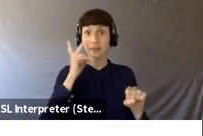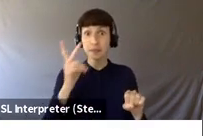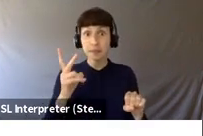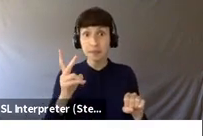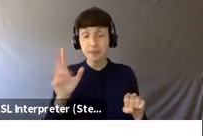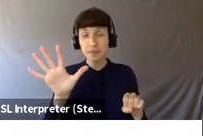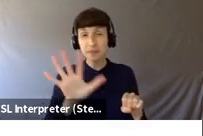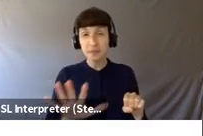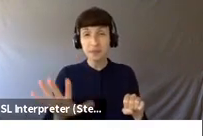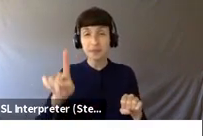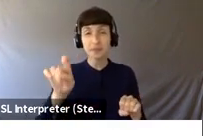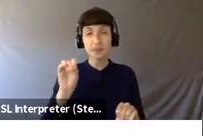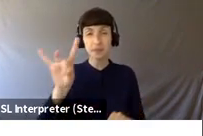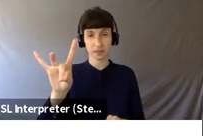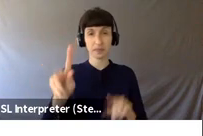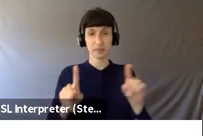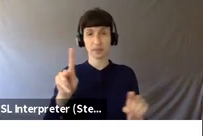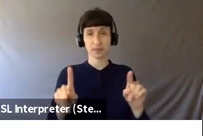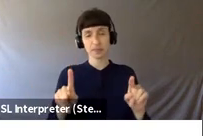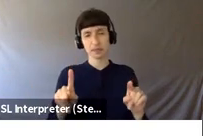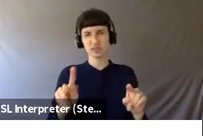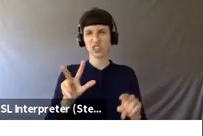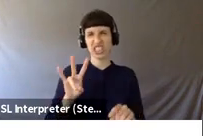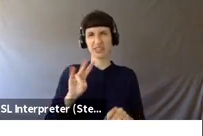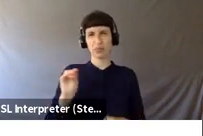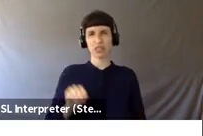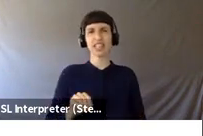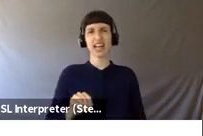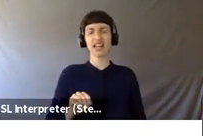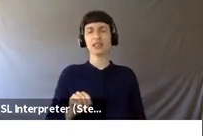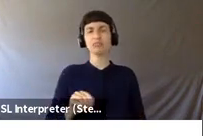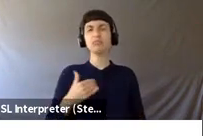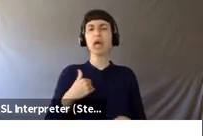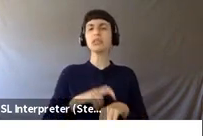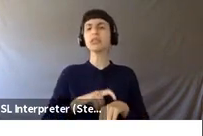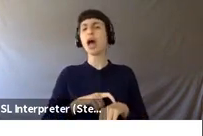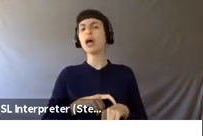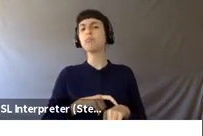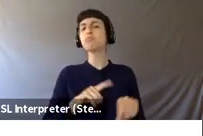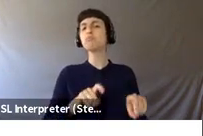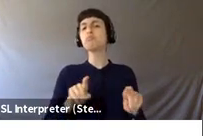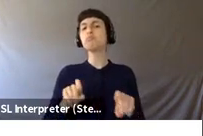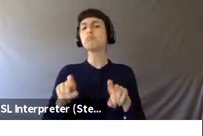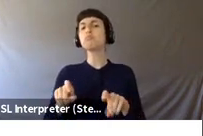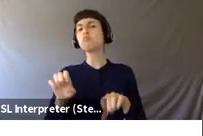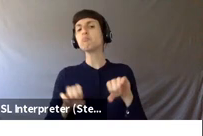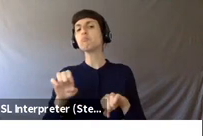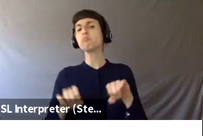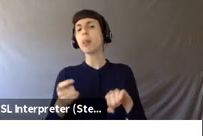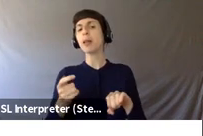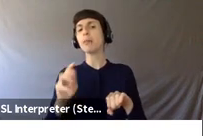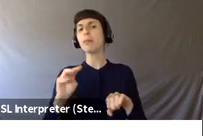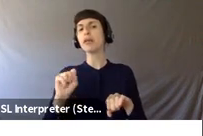about 108 of us, or 37% of us, had a chance to dabble a little bit last night inside